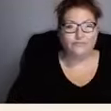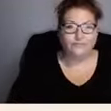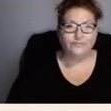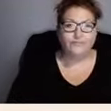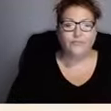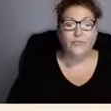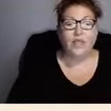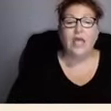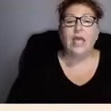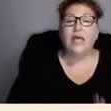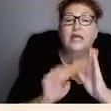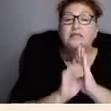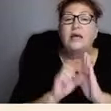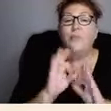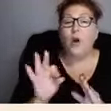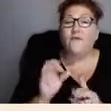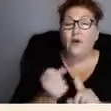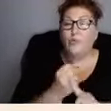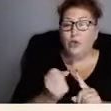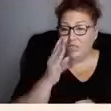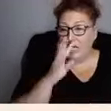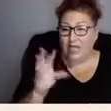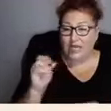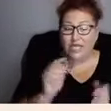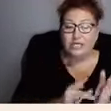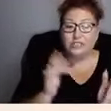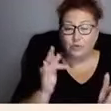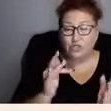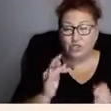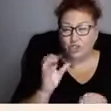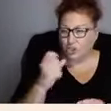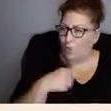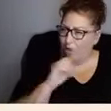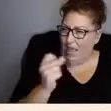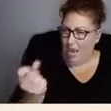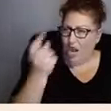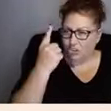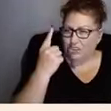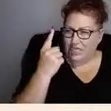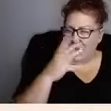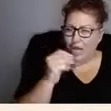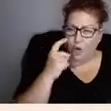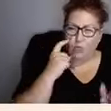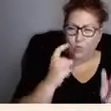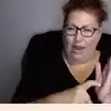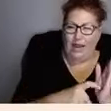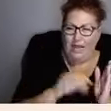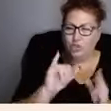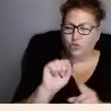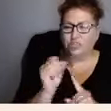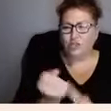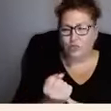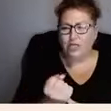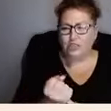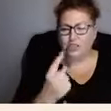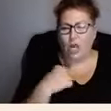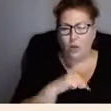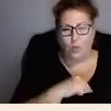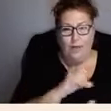Examples of abuse, neglect, and exploitation, just so we can understand and recognize these situations as we possibly see